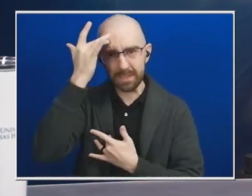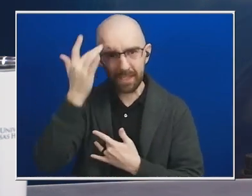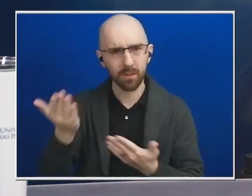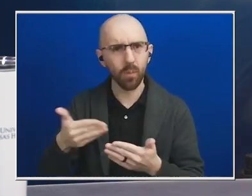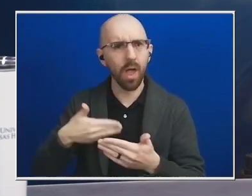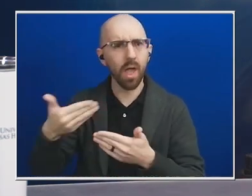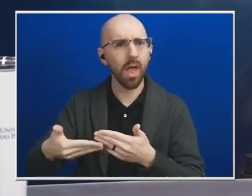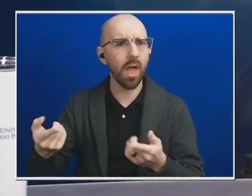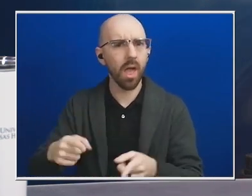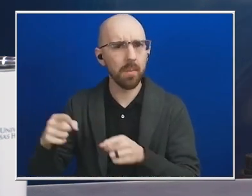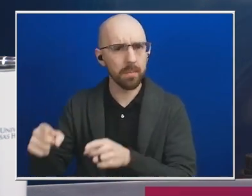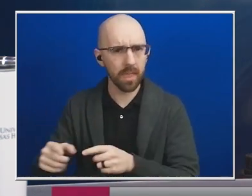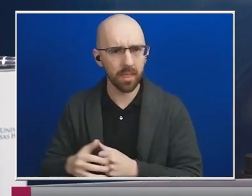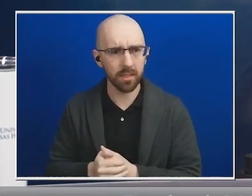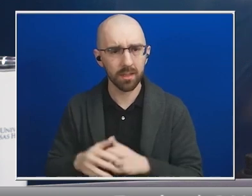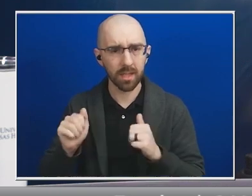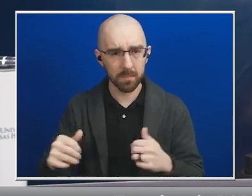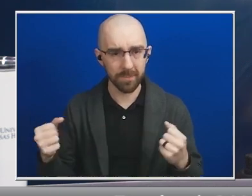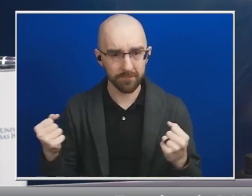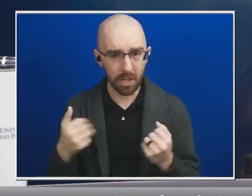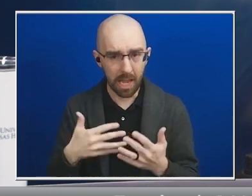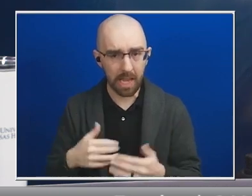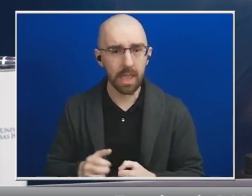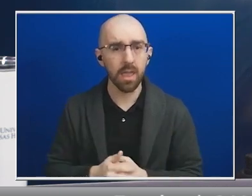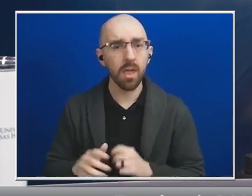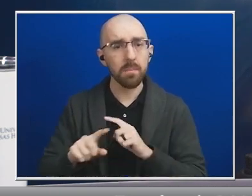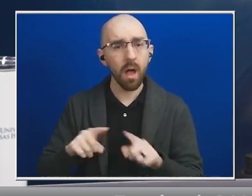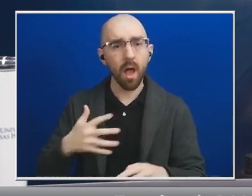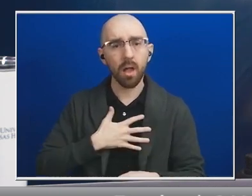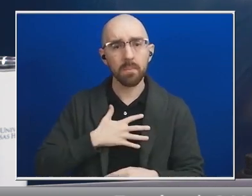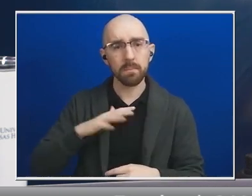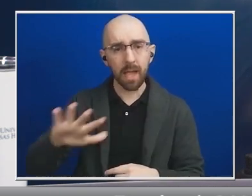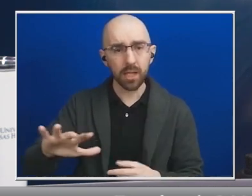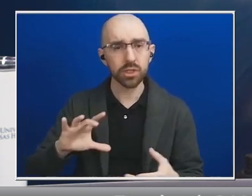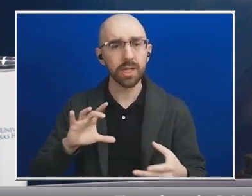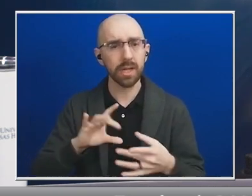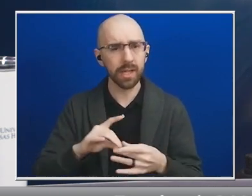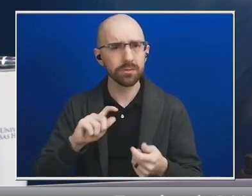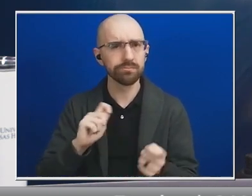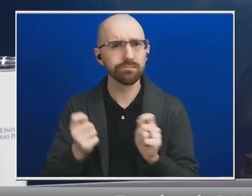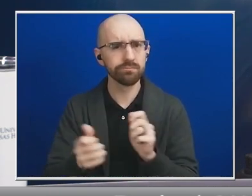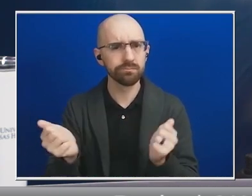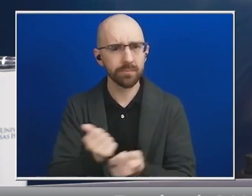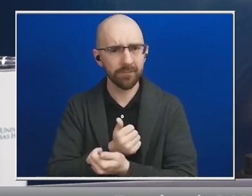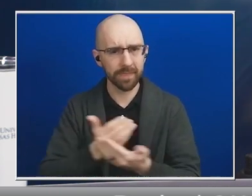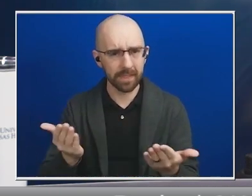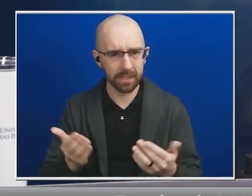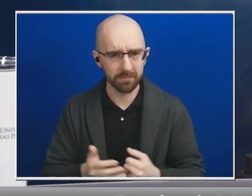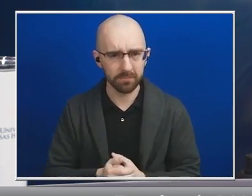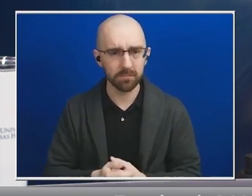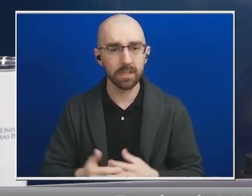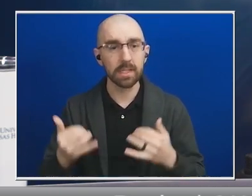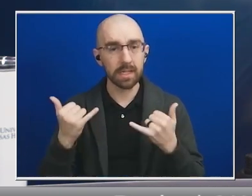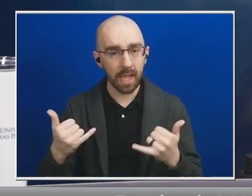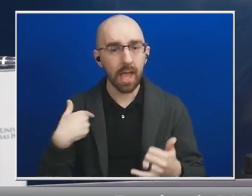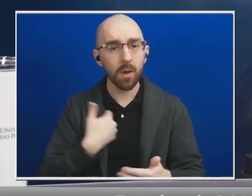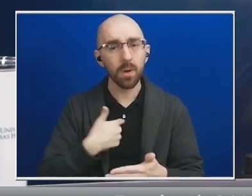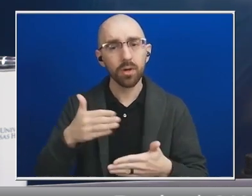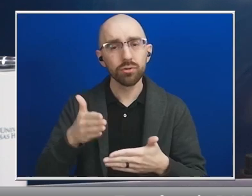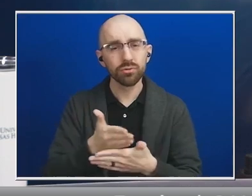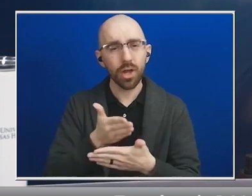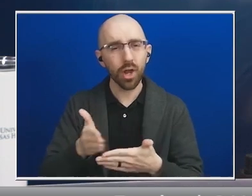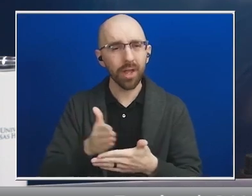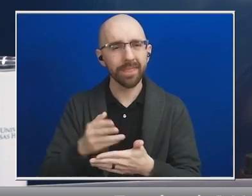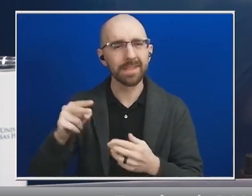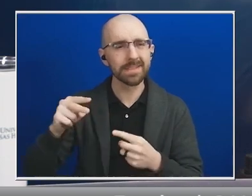next. It can be frightening, but a little compassion and connection can change everything. So today we are sharing the second